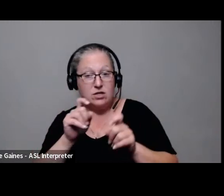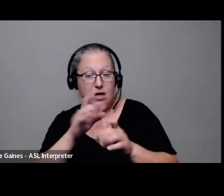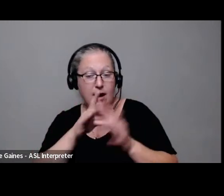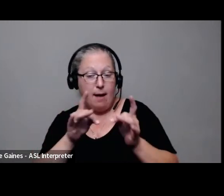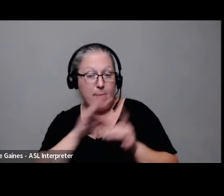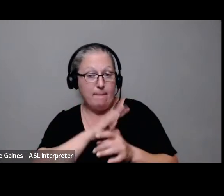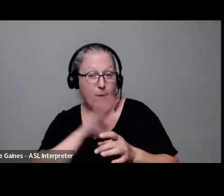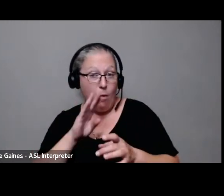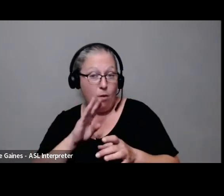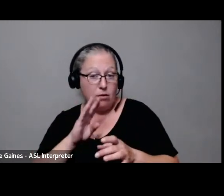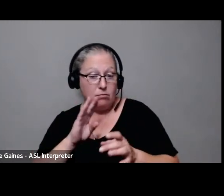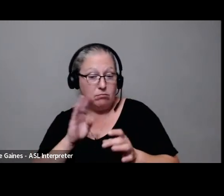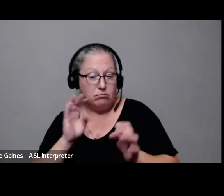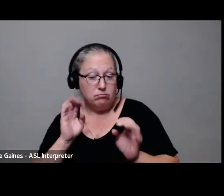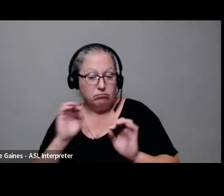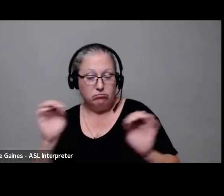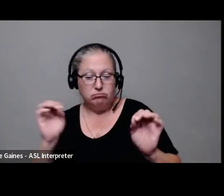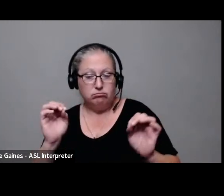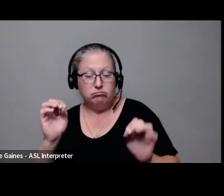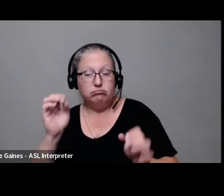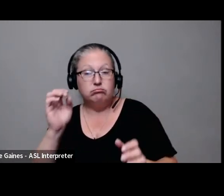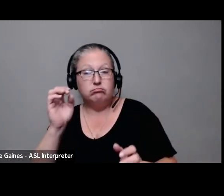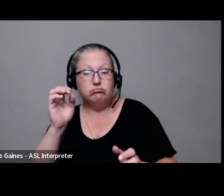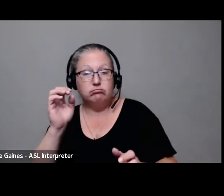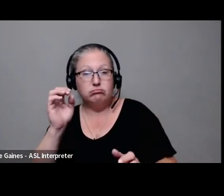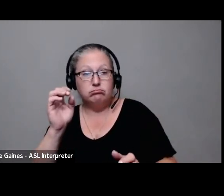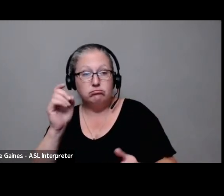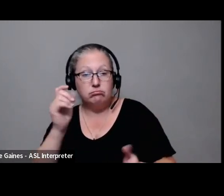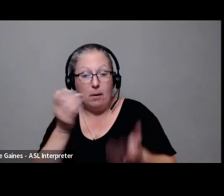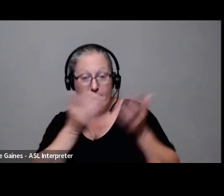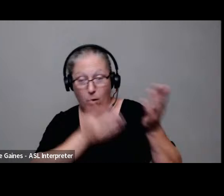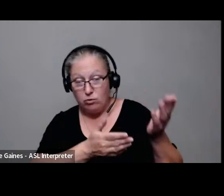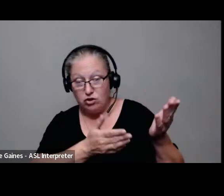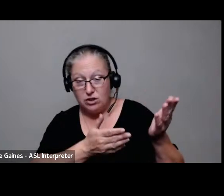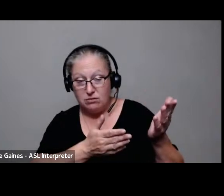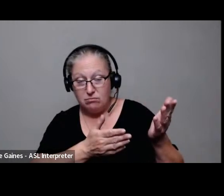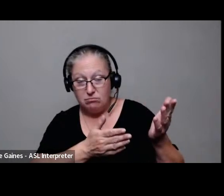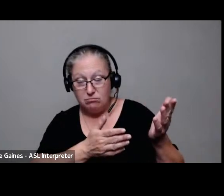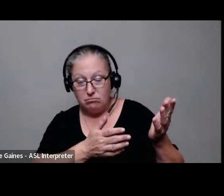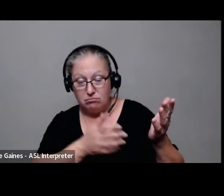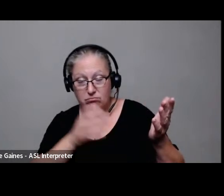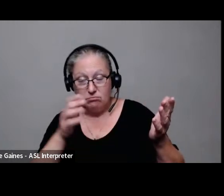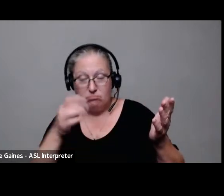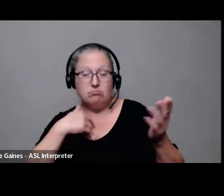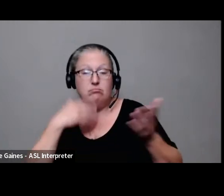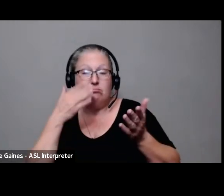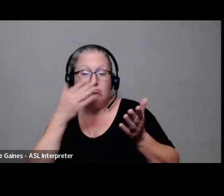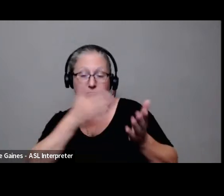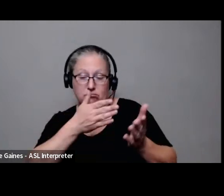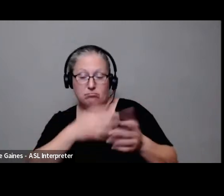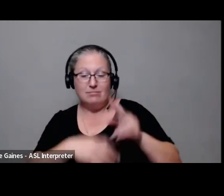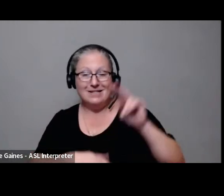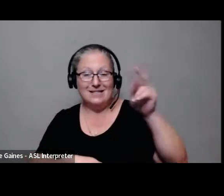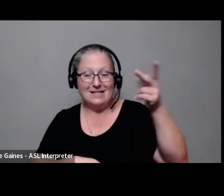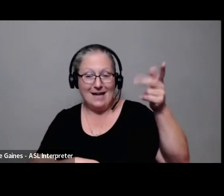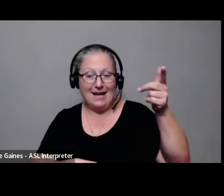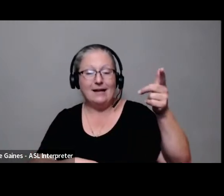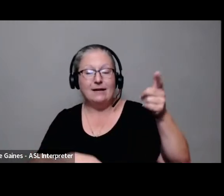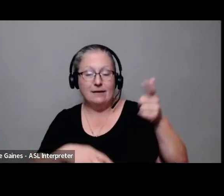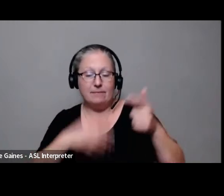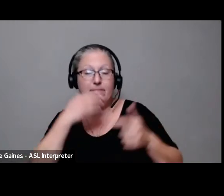board? All right. I need a motion. So moved. Second. Thank